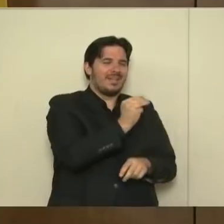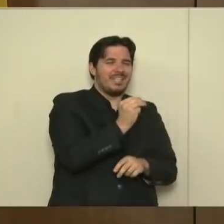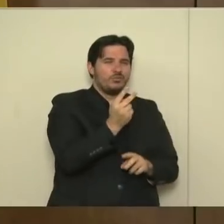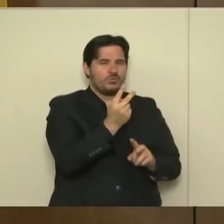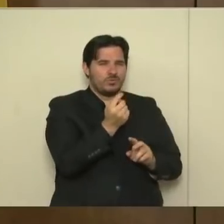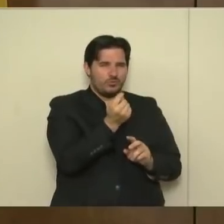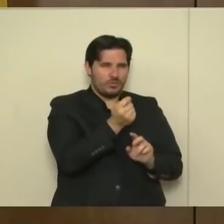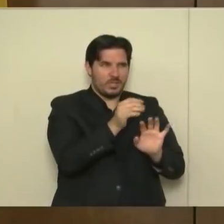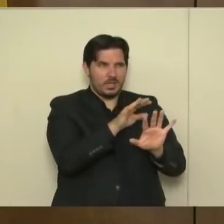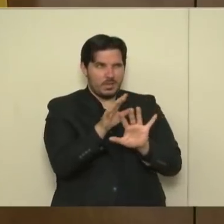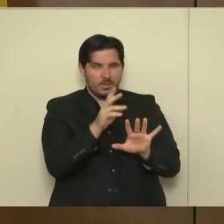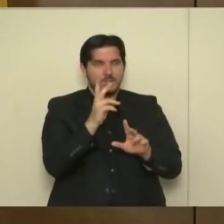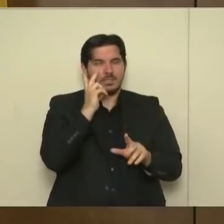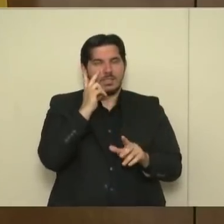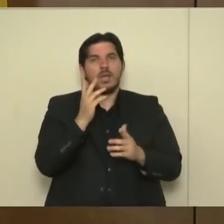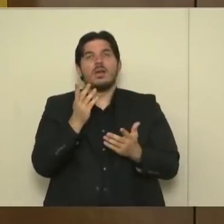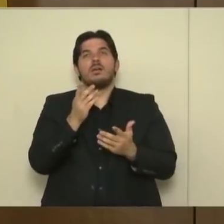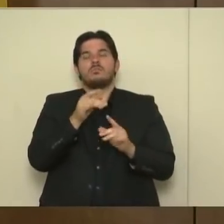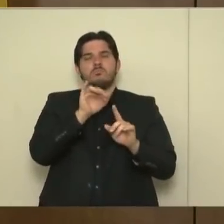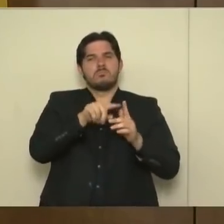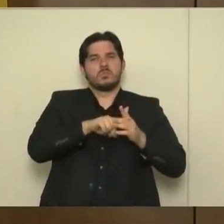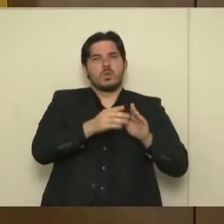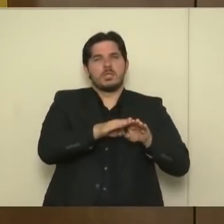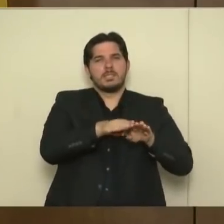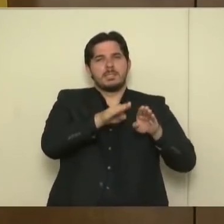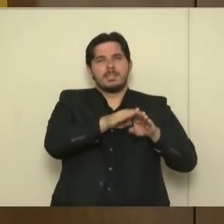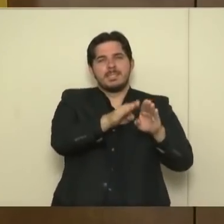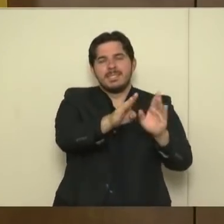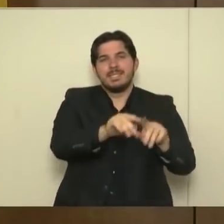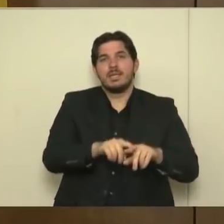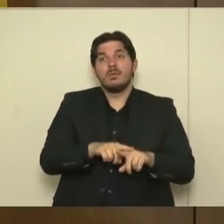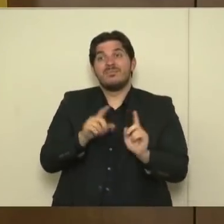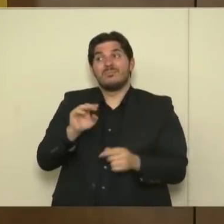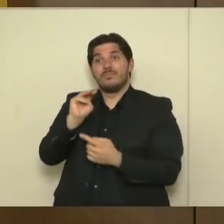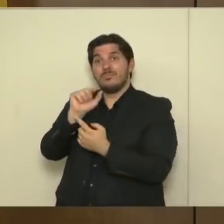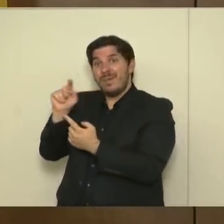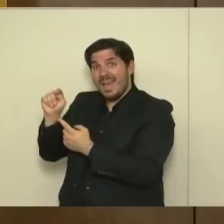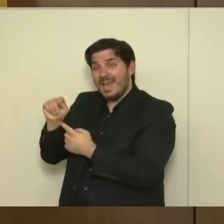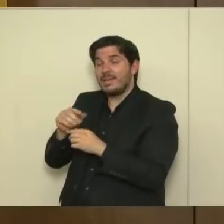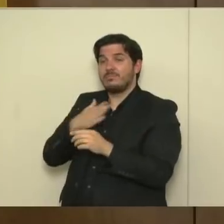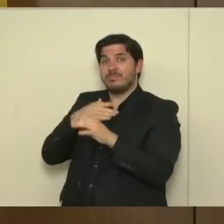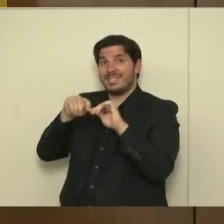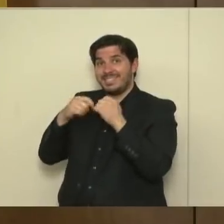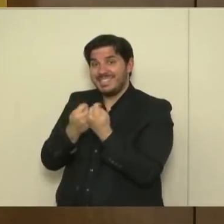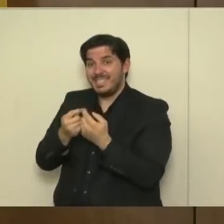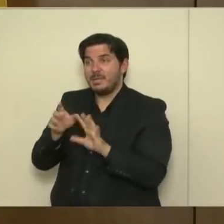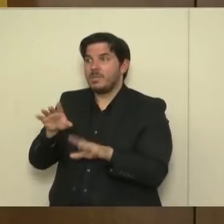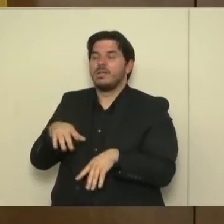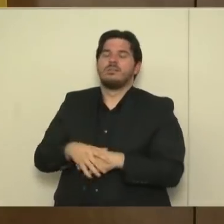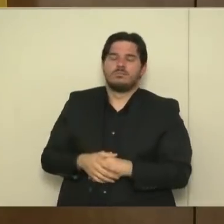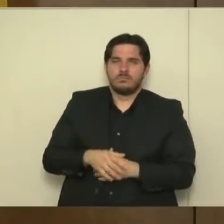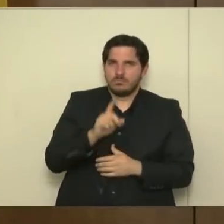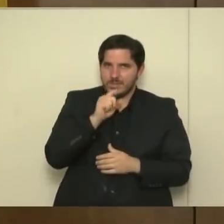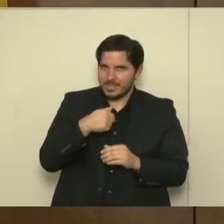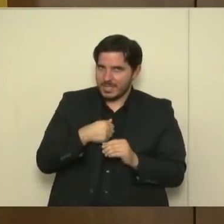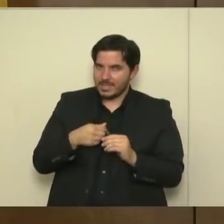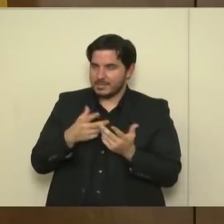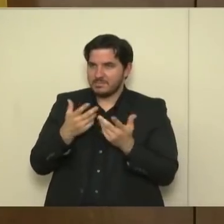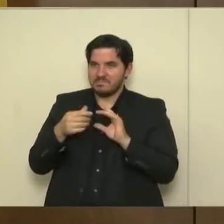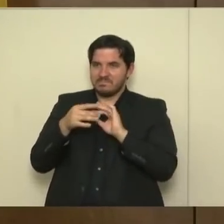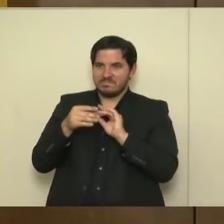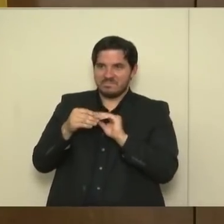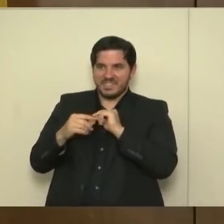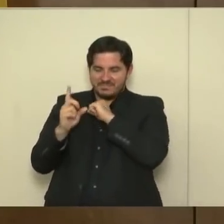And maybe, although the Matt and my team might, I get grounded for this kind of stuff, so good for you